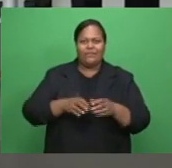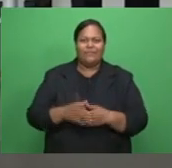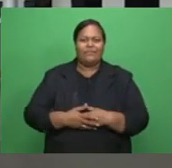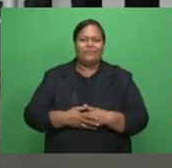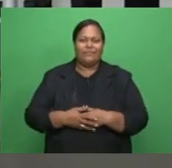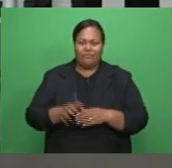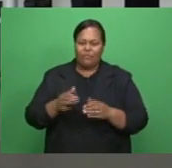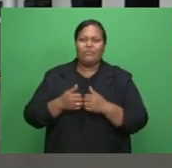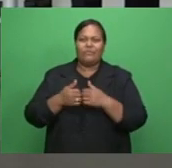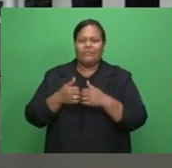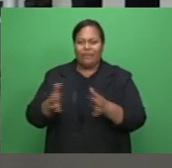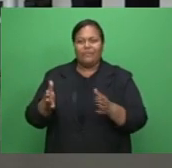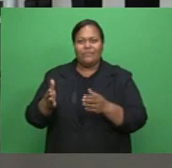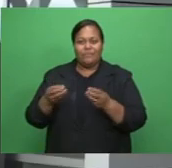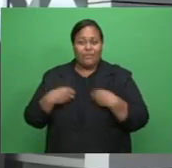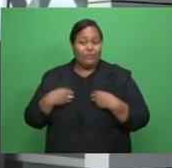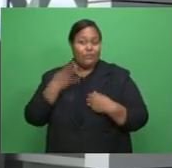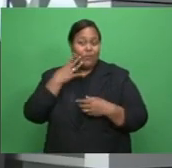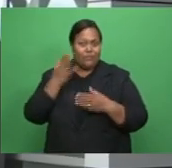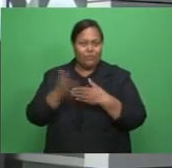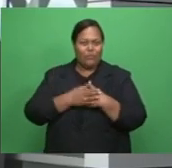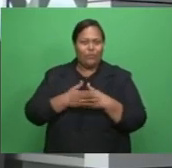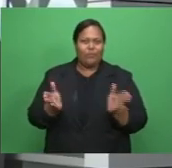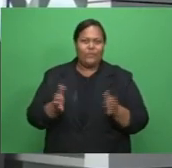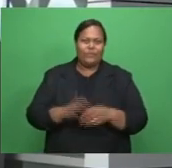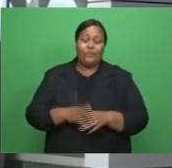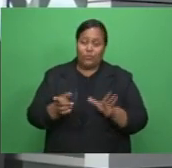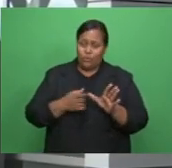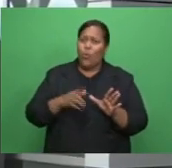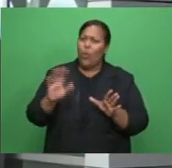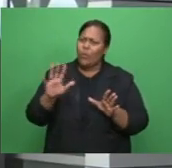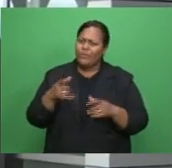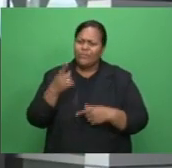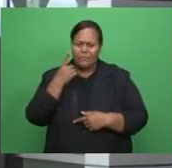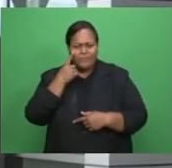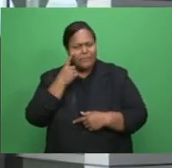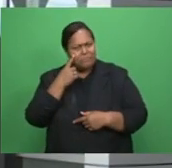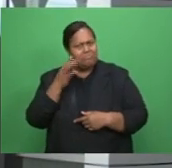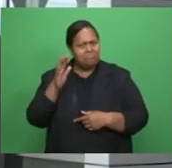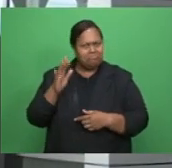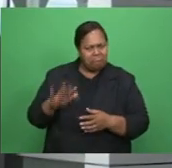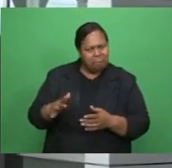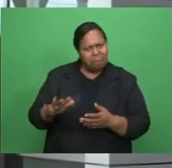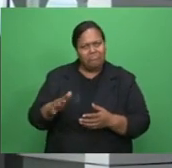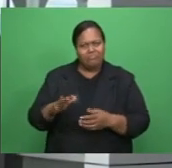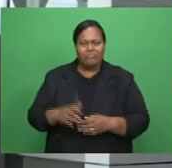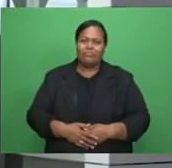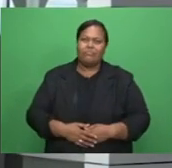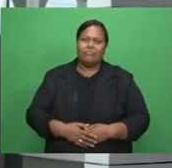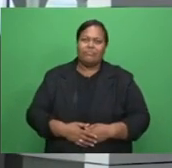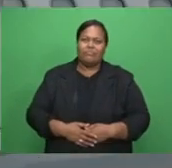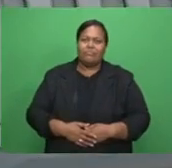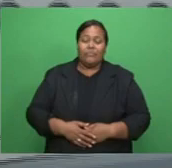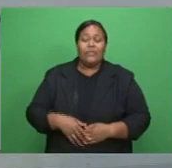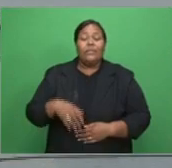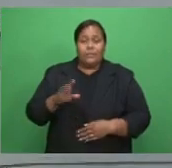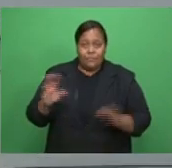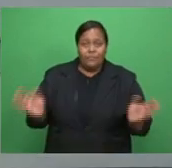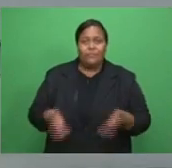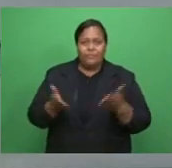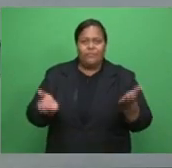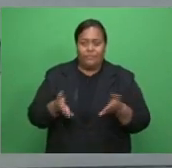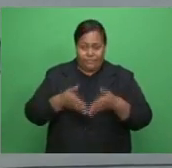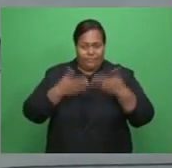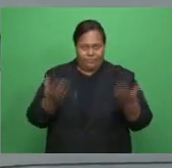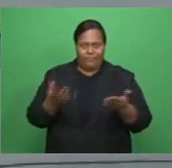as practical. Whether this will be in August remains to be seen, says Filion. However, he says they're encouraged by the recent move to